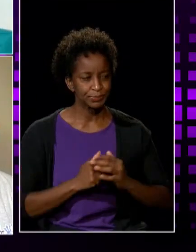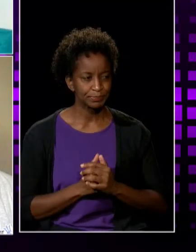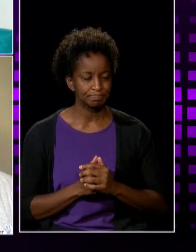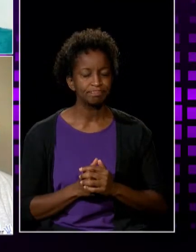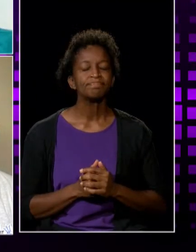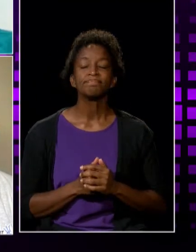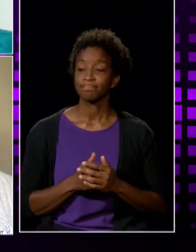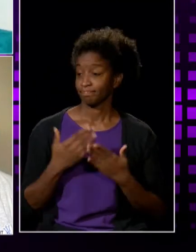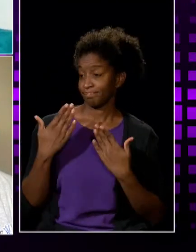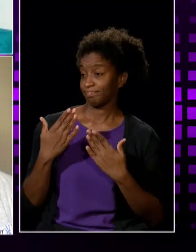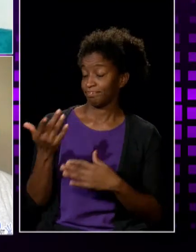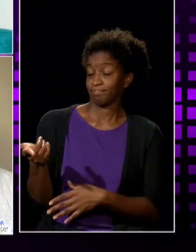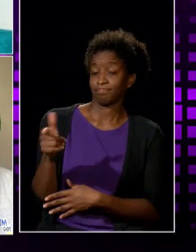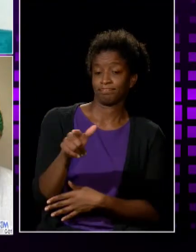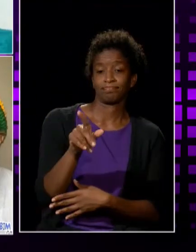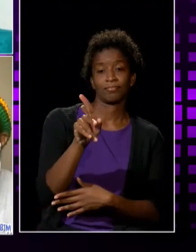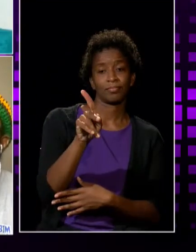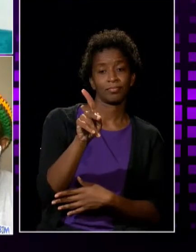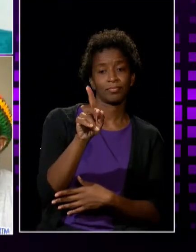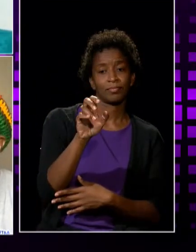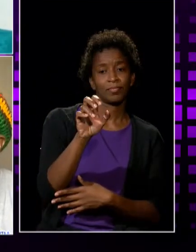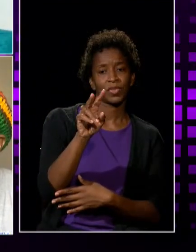affect the everyday Barbadian?